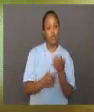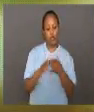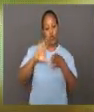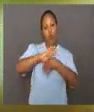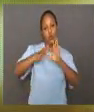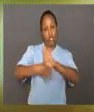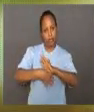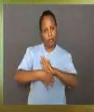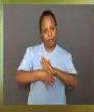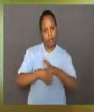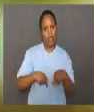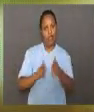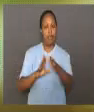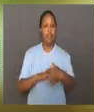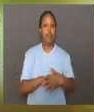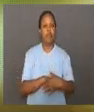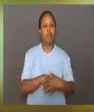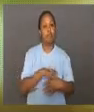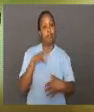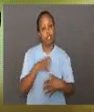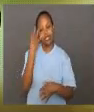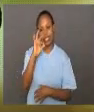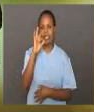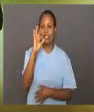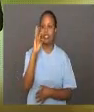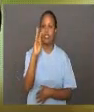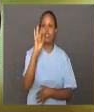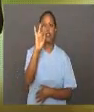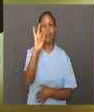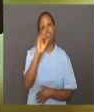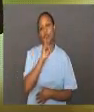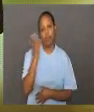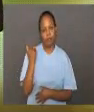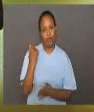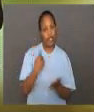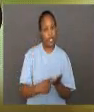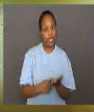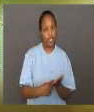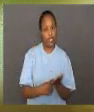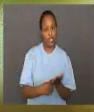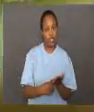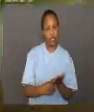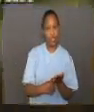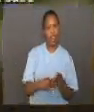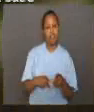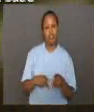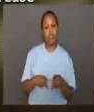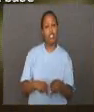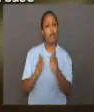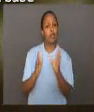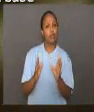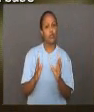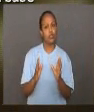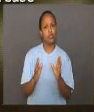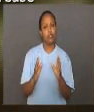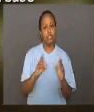The first one we will discuss is the Gojam Peasant Rebellion of 1968. This was one